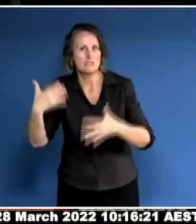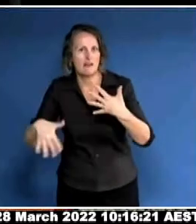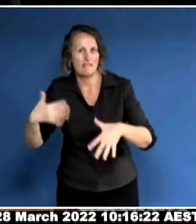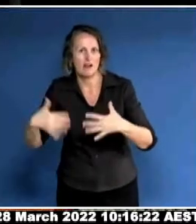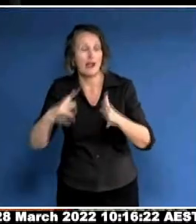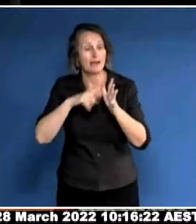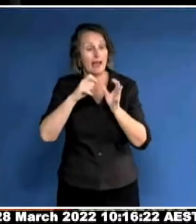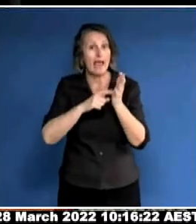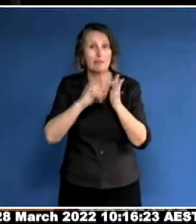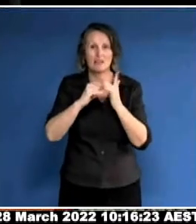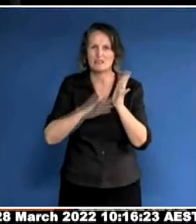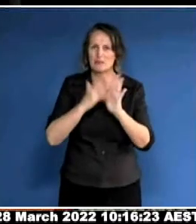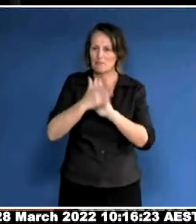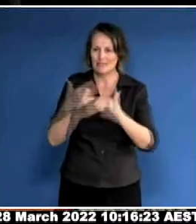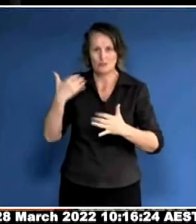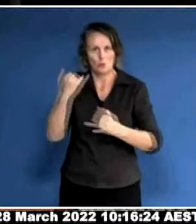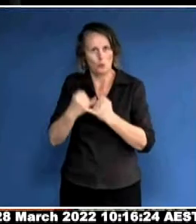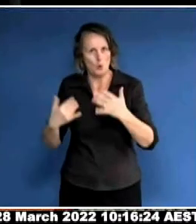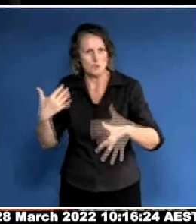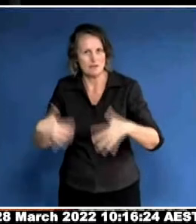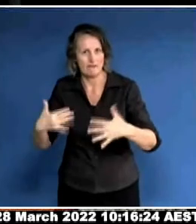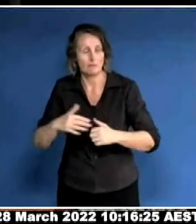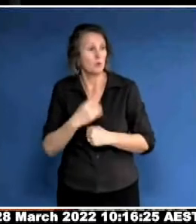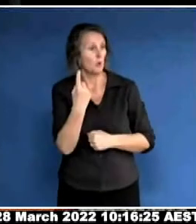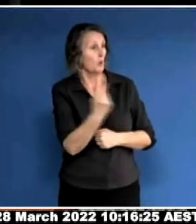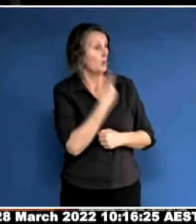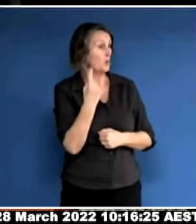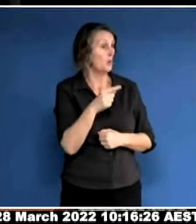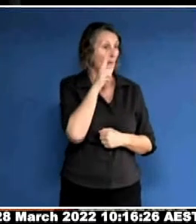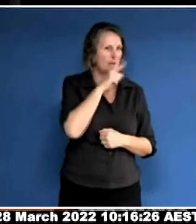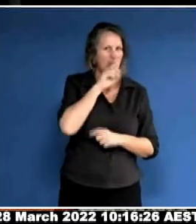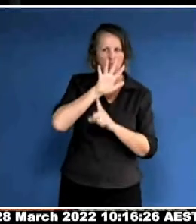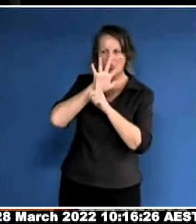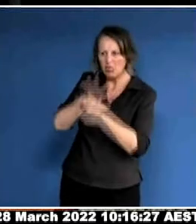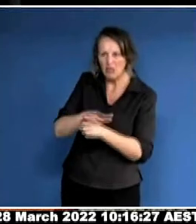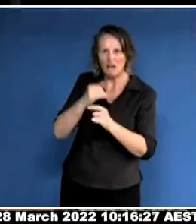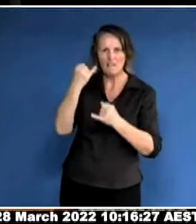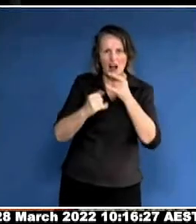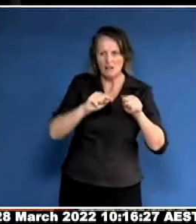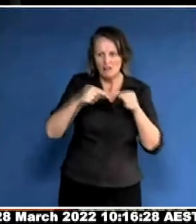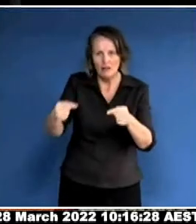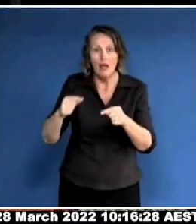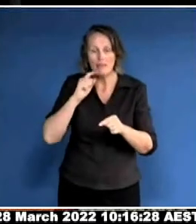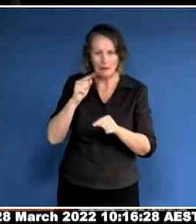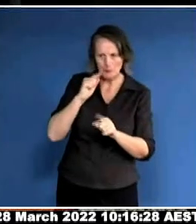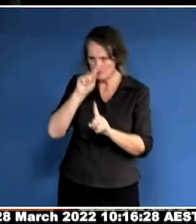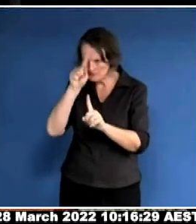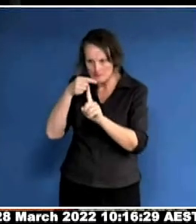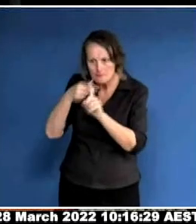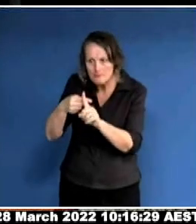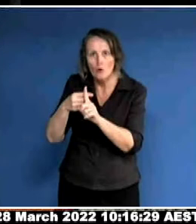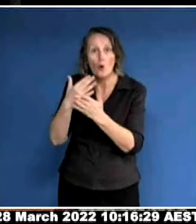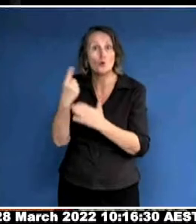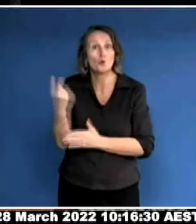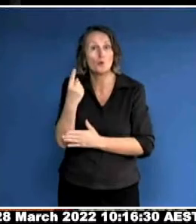perpetrators often target those with intellectual disability because they perceive them to be people who